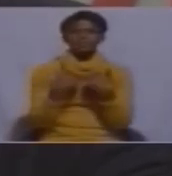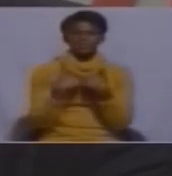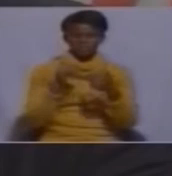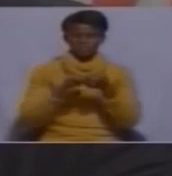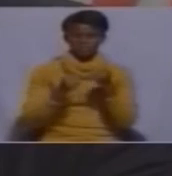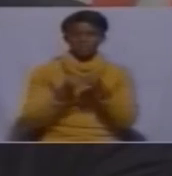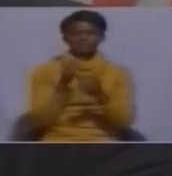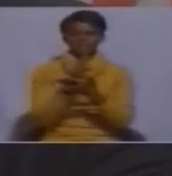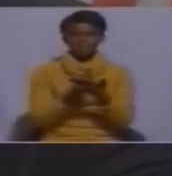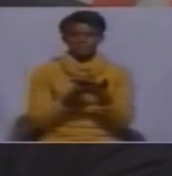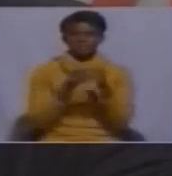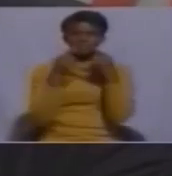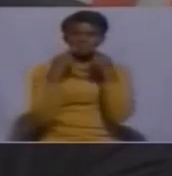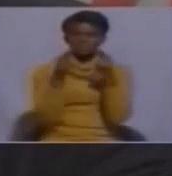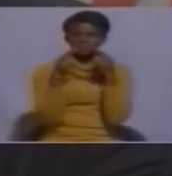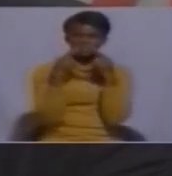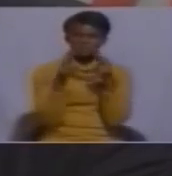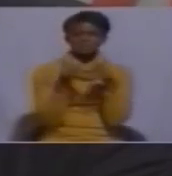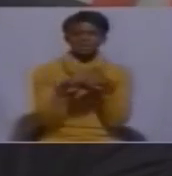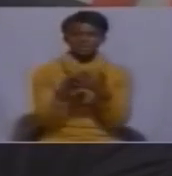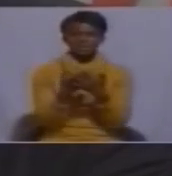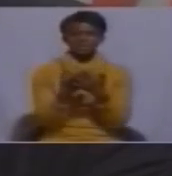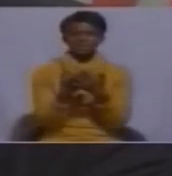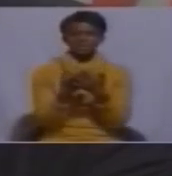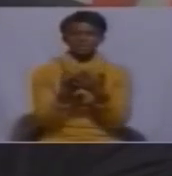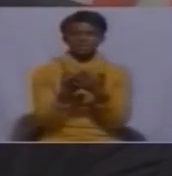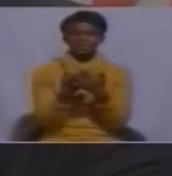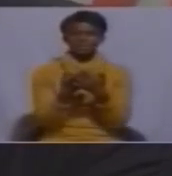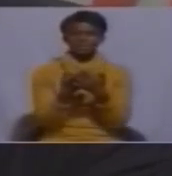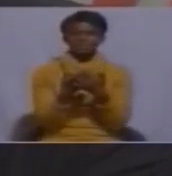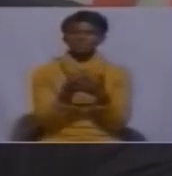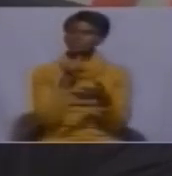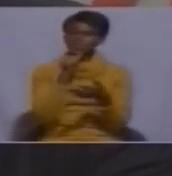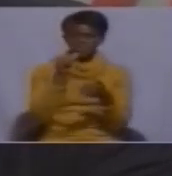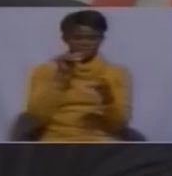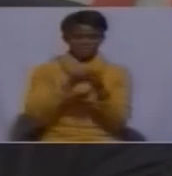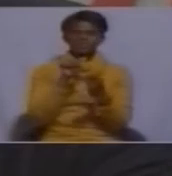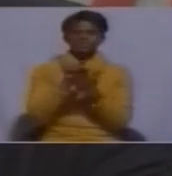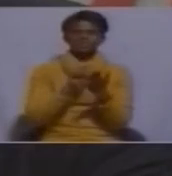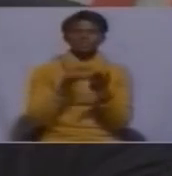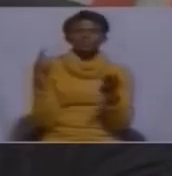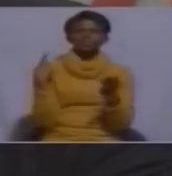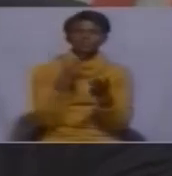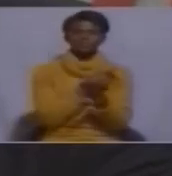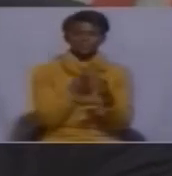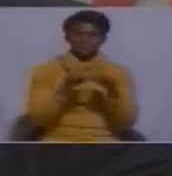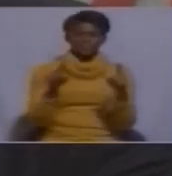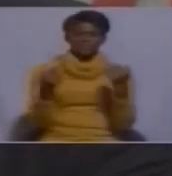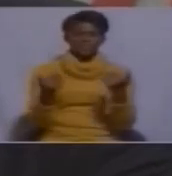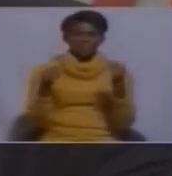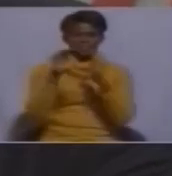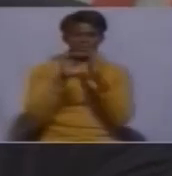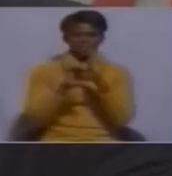Some of them are a result of maybe they are not being an act of parliament. Substantially, the constitution is in